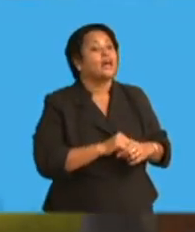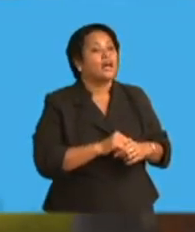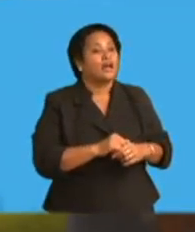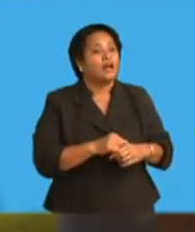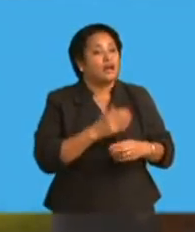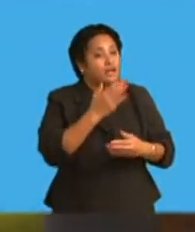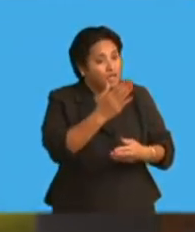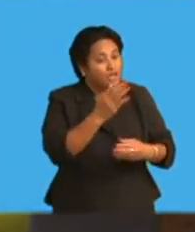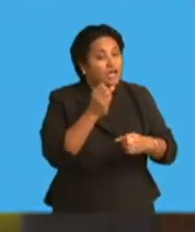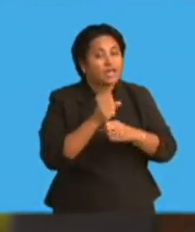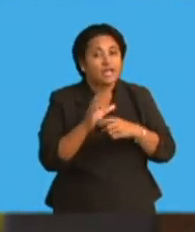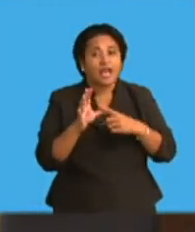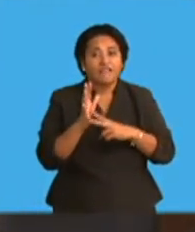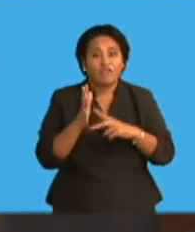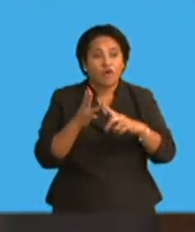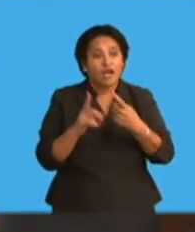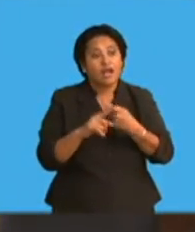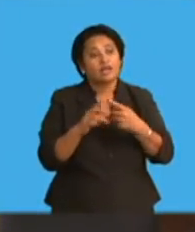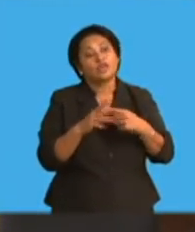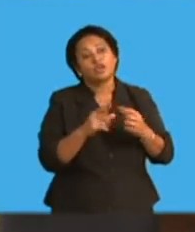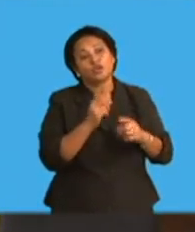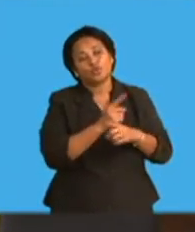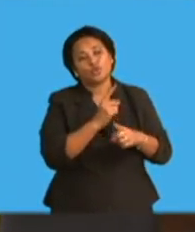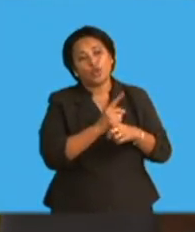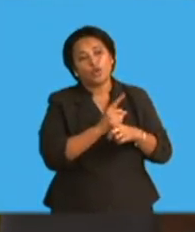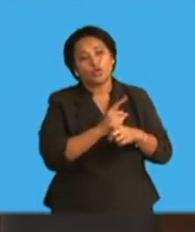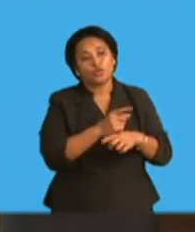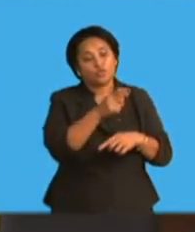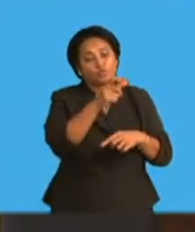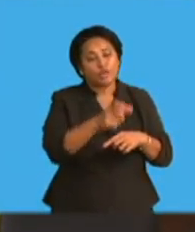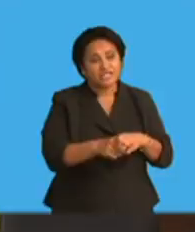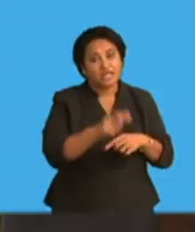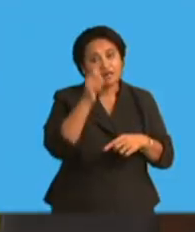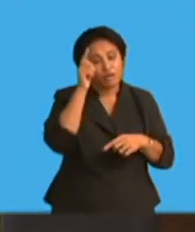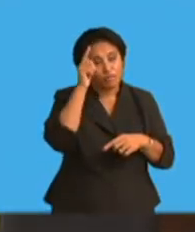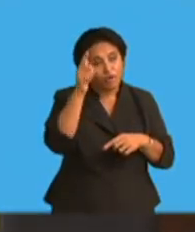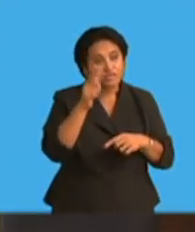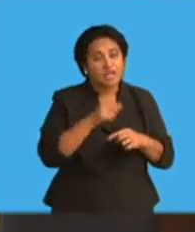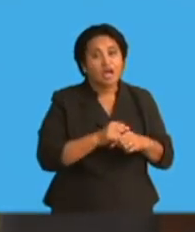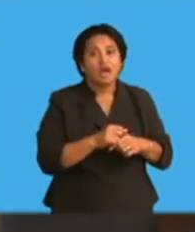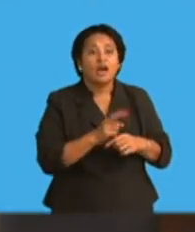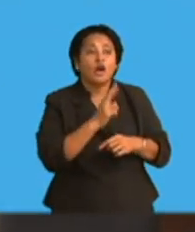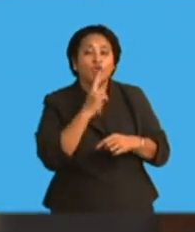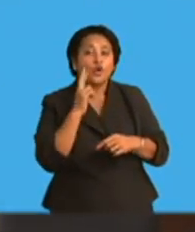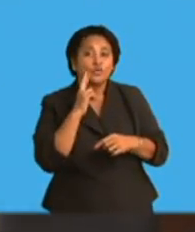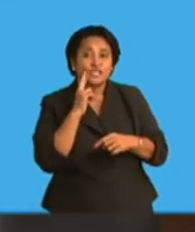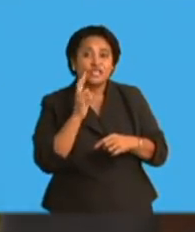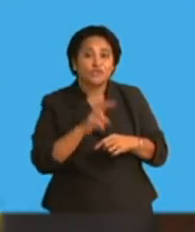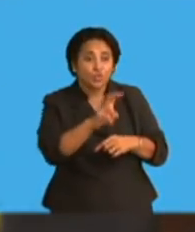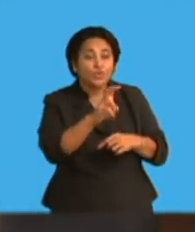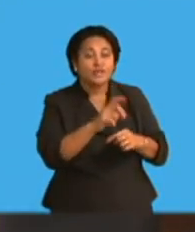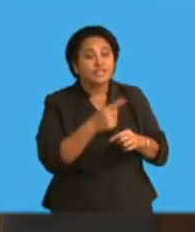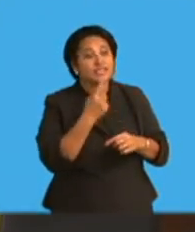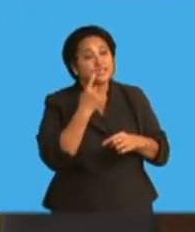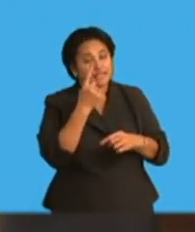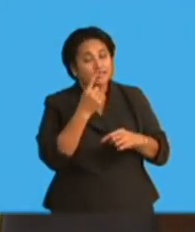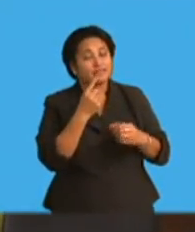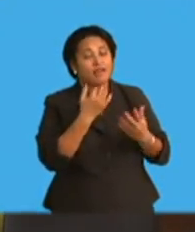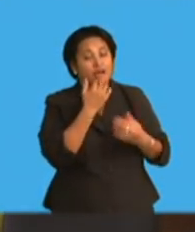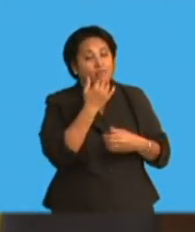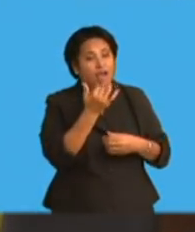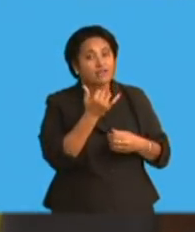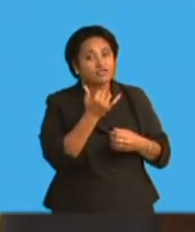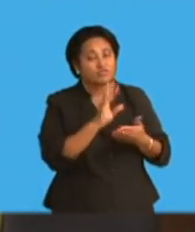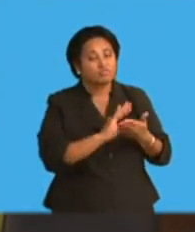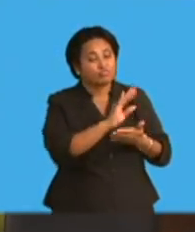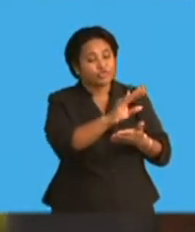see how much he's paying in Liku Liku. They're actually getting a gross percentage of their gross turnover, yes. Madam Speaker. There are other issues, Madam Speaker, that